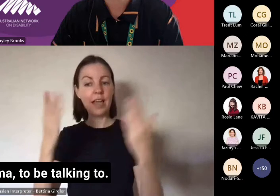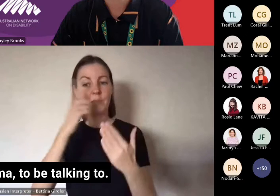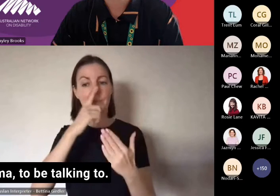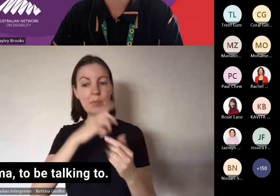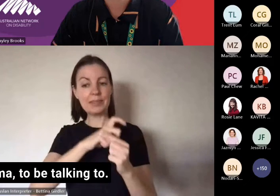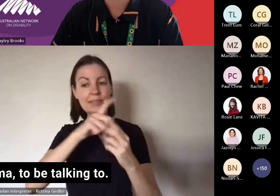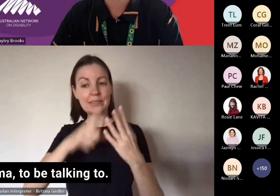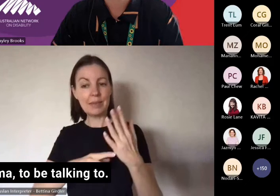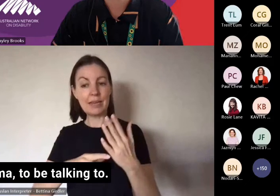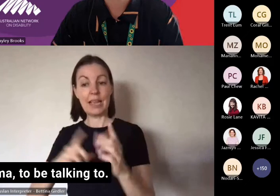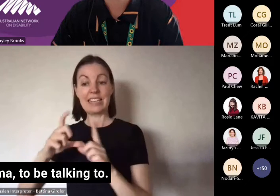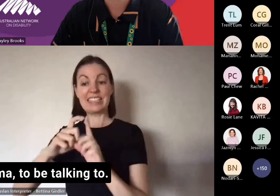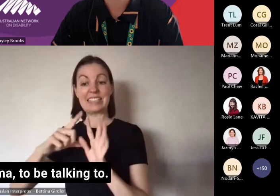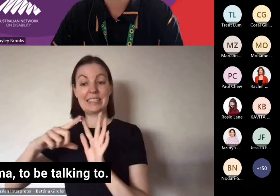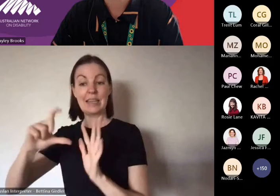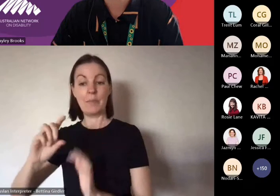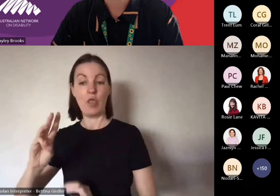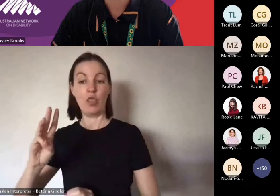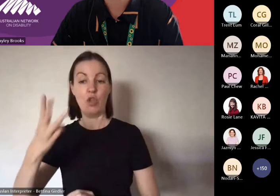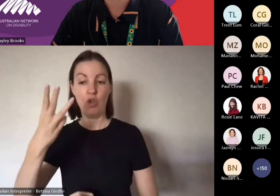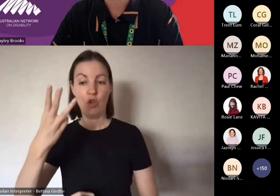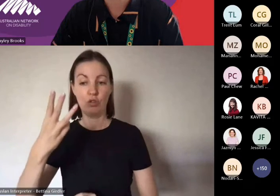great topic, Emma, to be talking to.